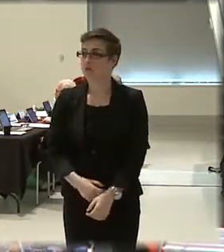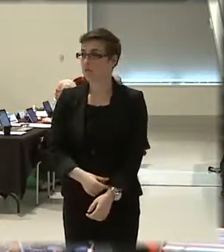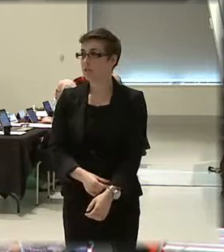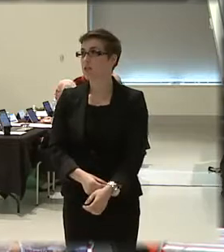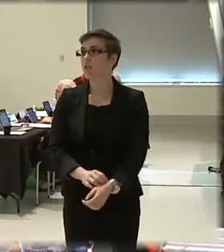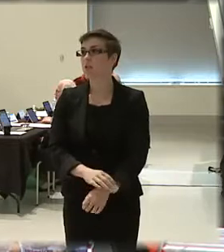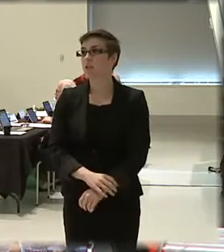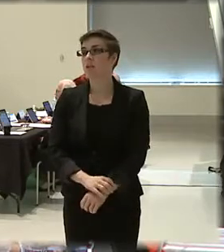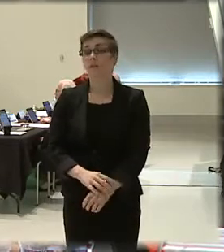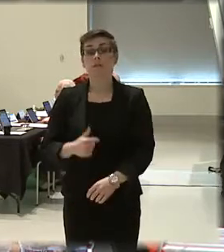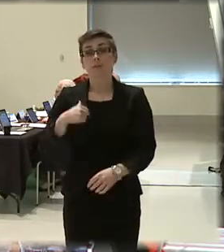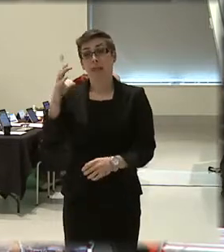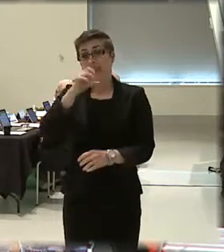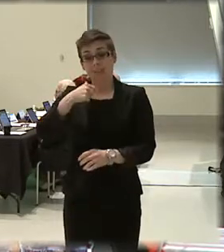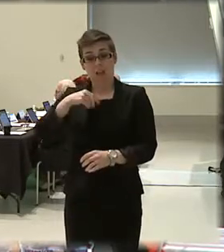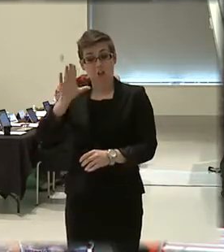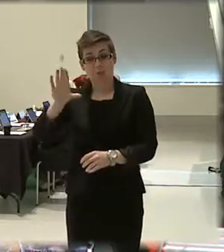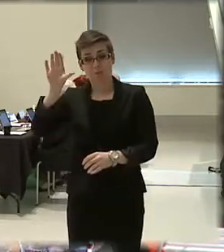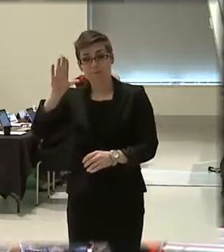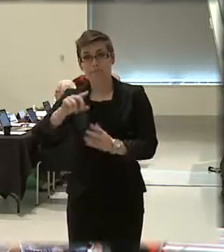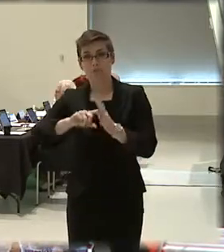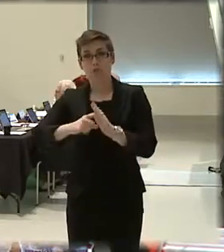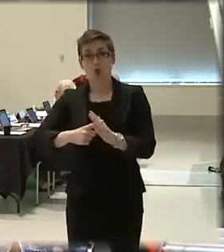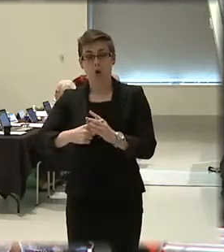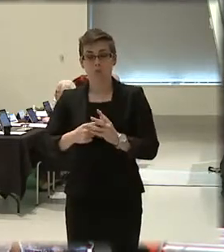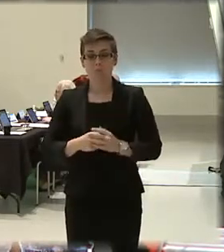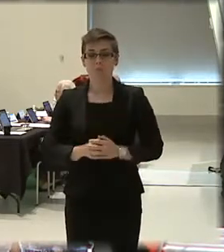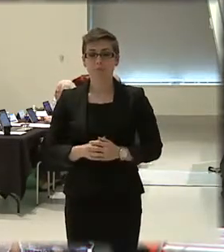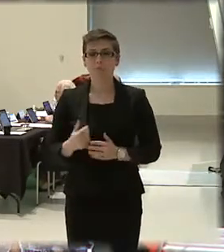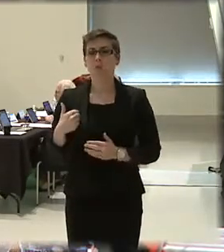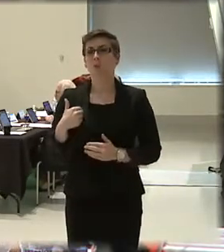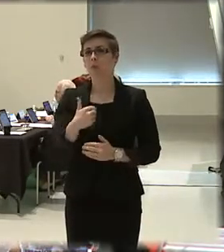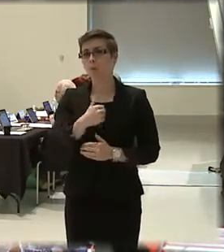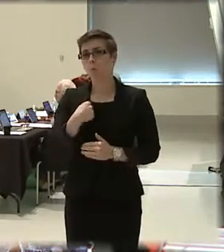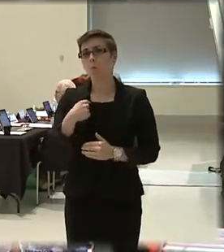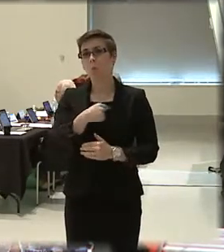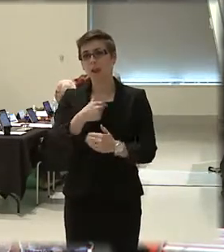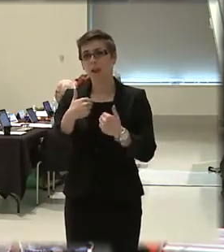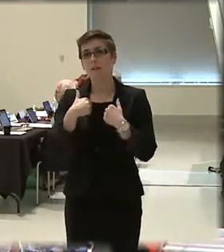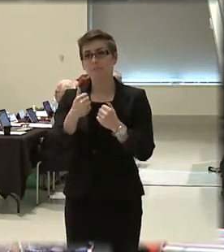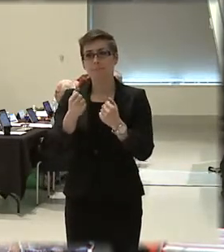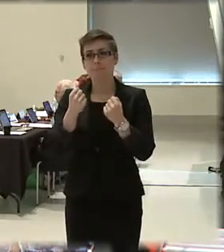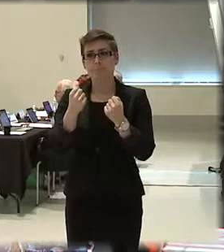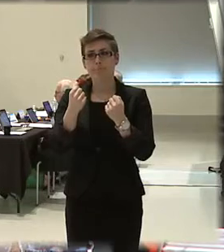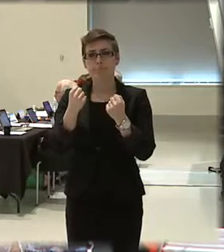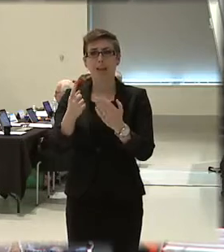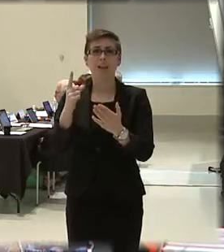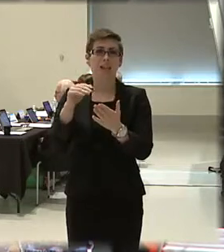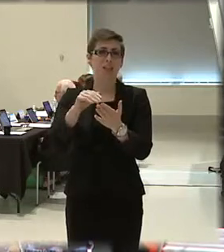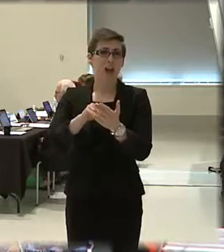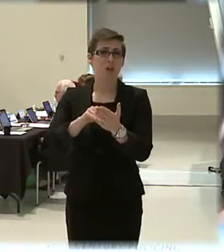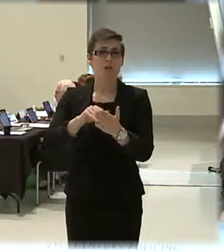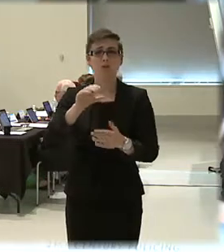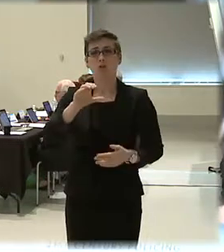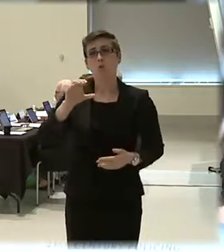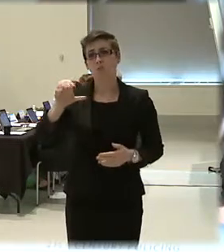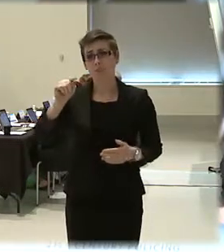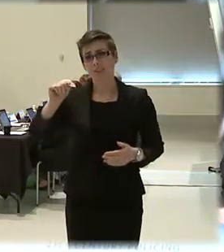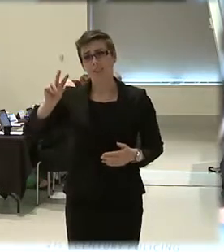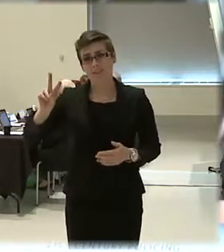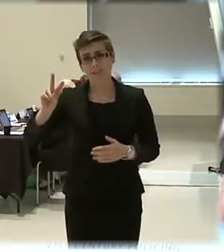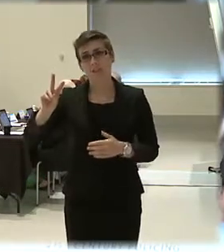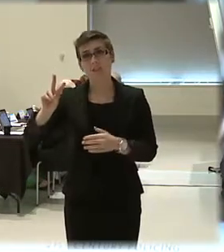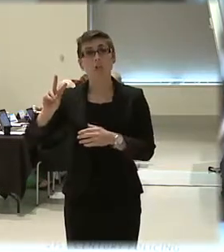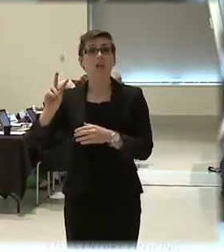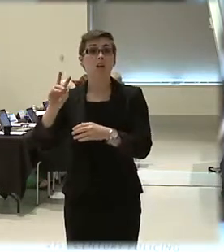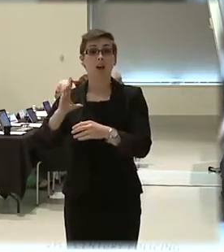I guess I'll start. We have thousands of closed-circuit TV cameras throughout our system. Now